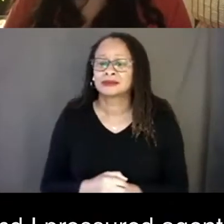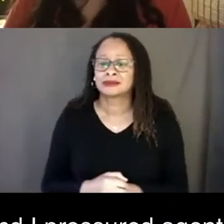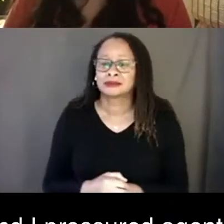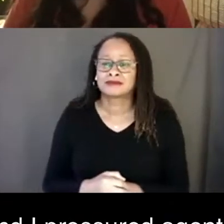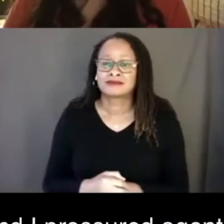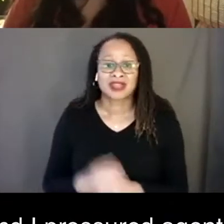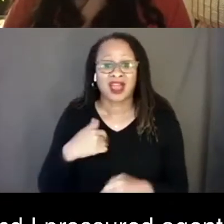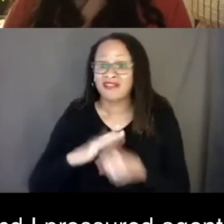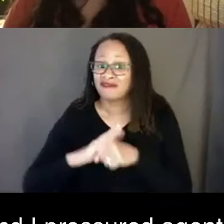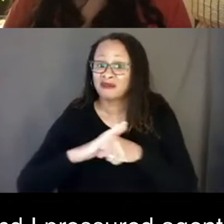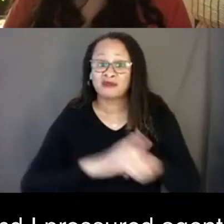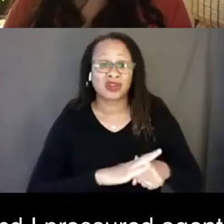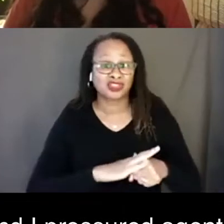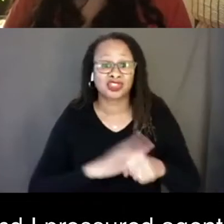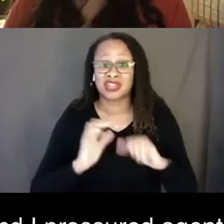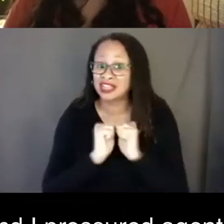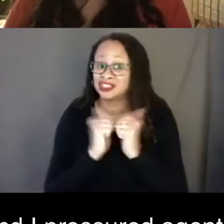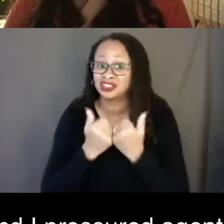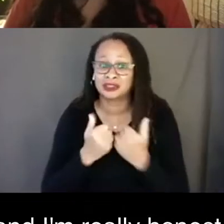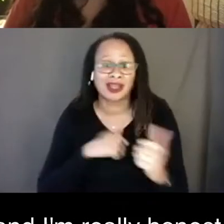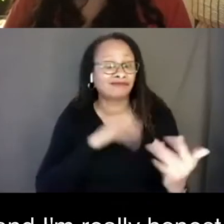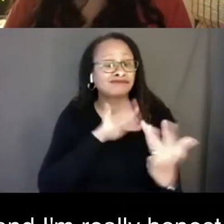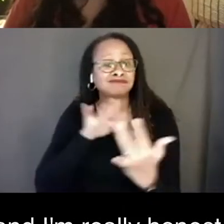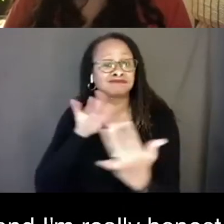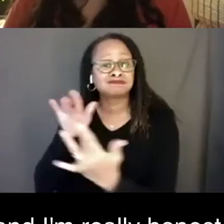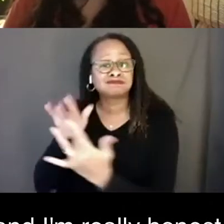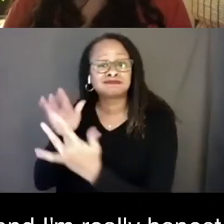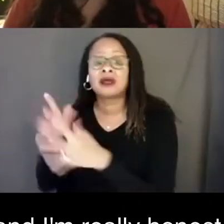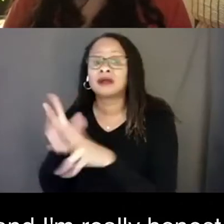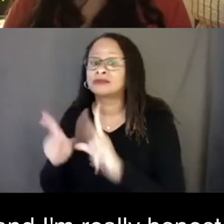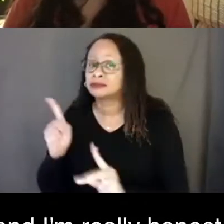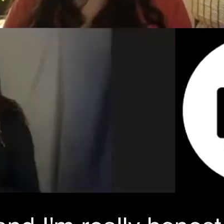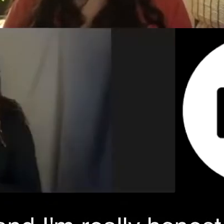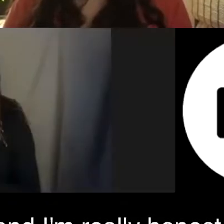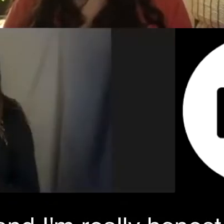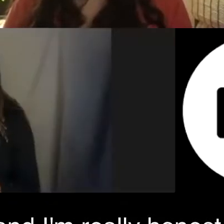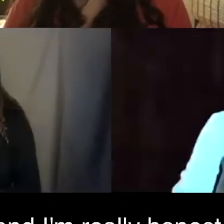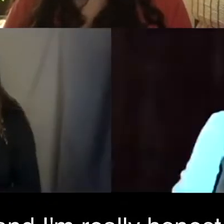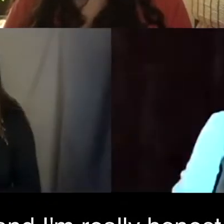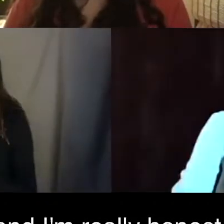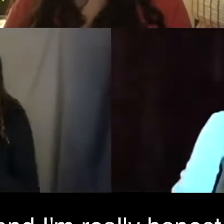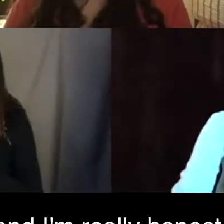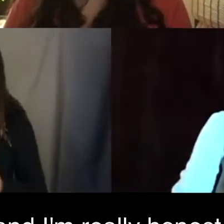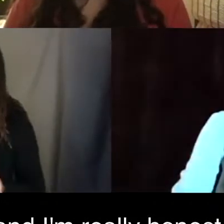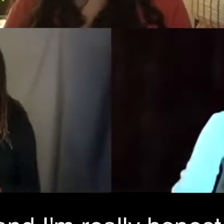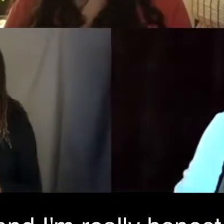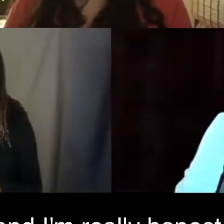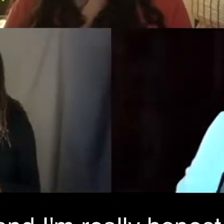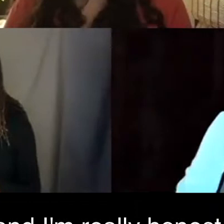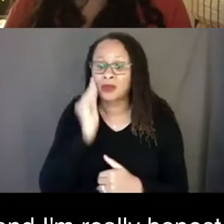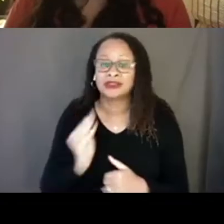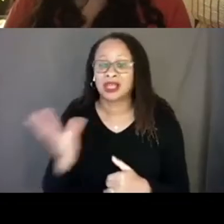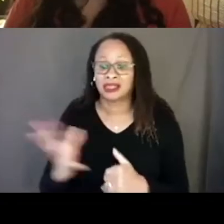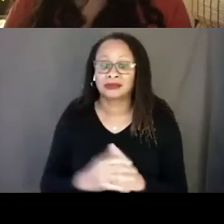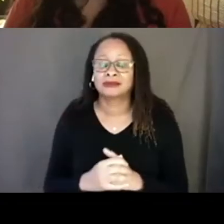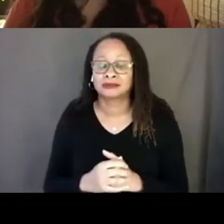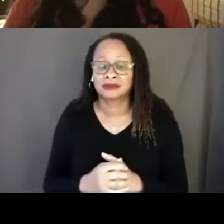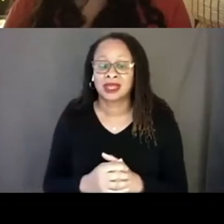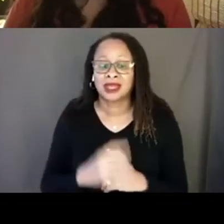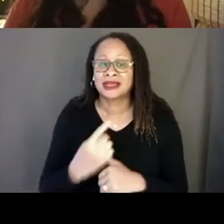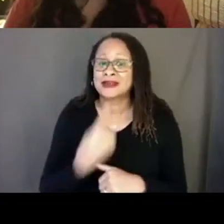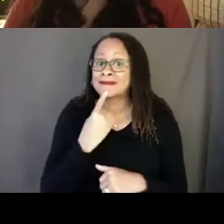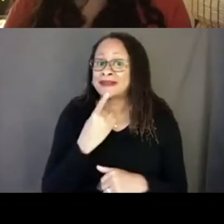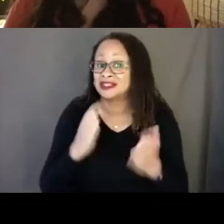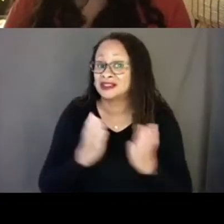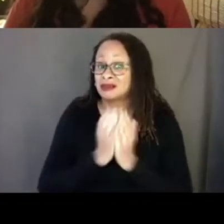pressured agents. I've been contacting people, you know, and I'm really honest. And I'll say, you know, you're missing the boat